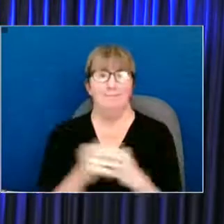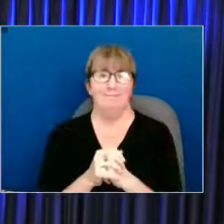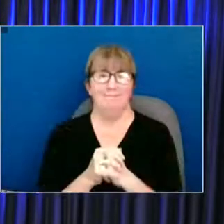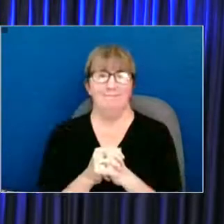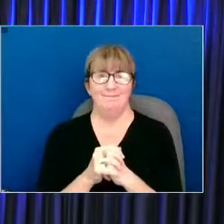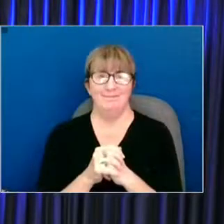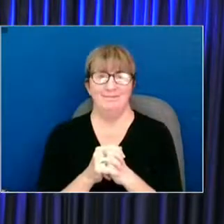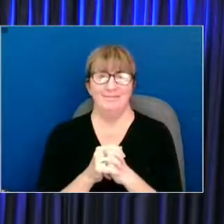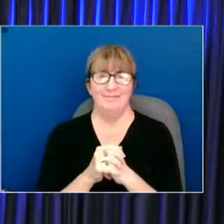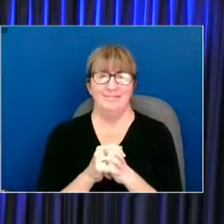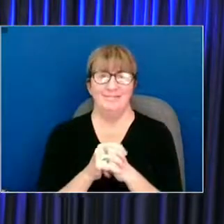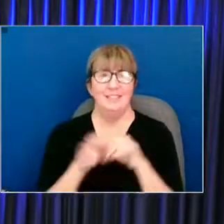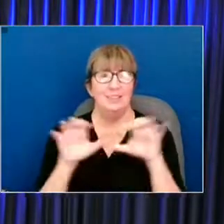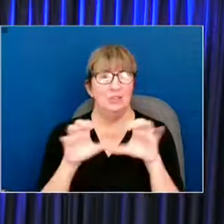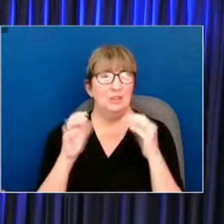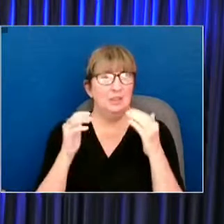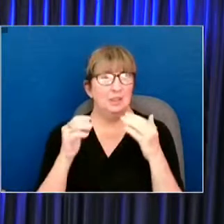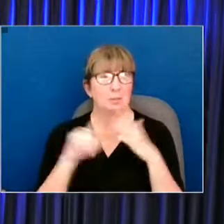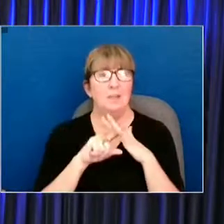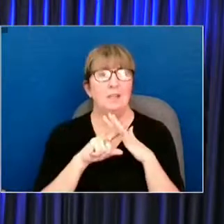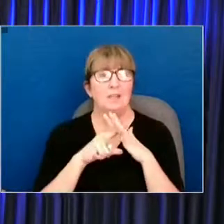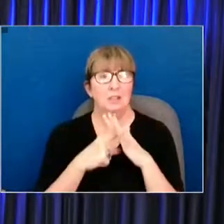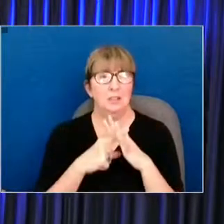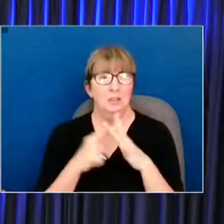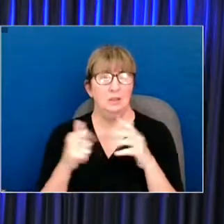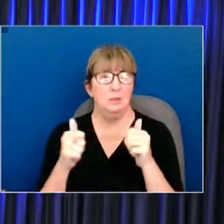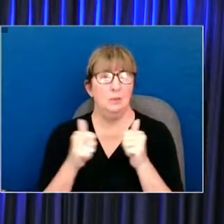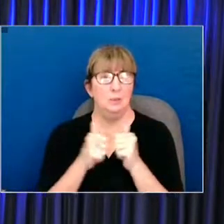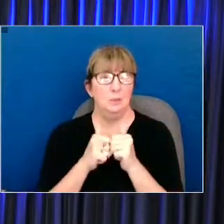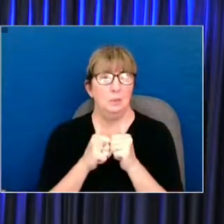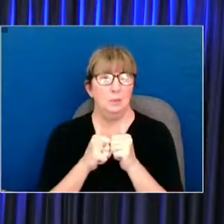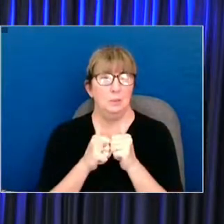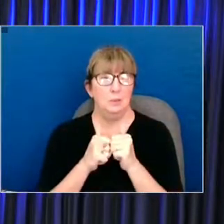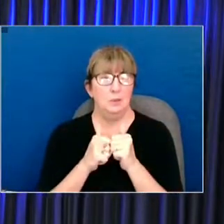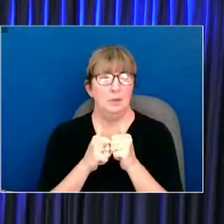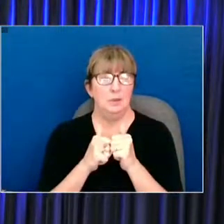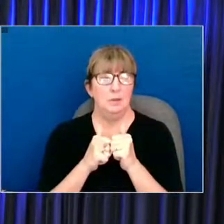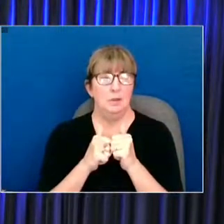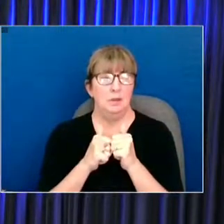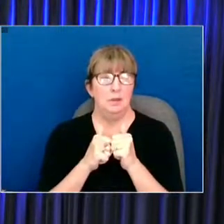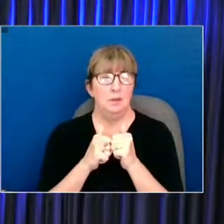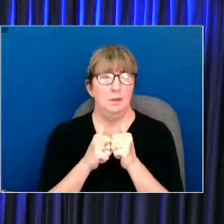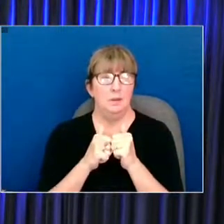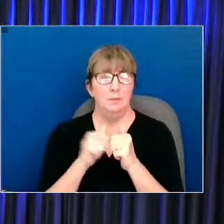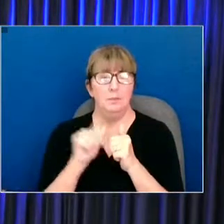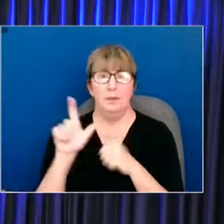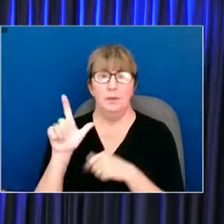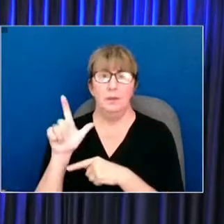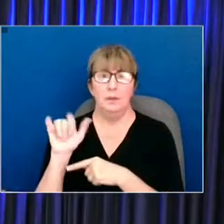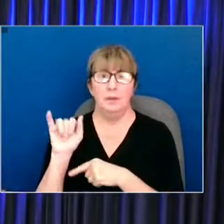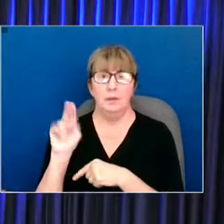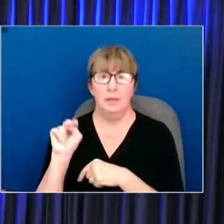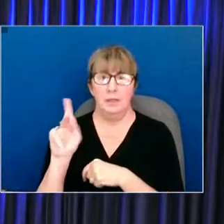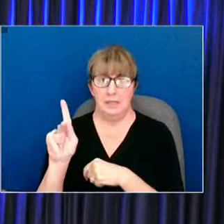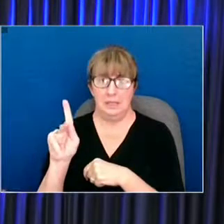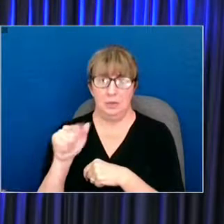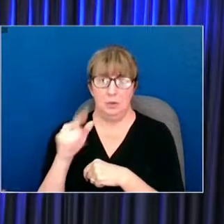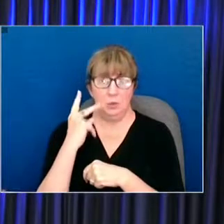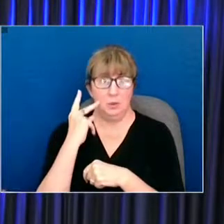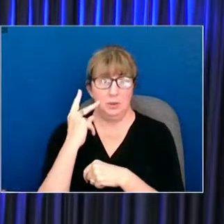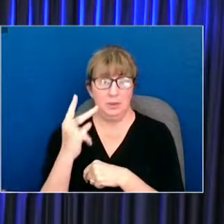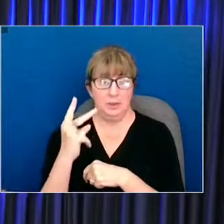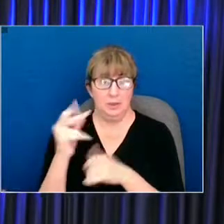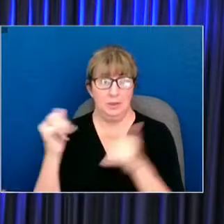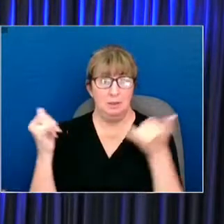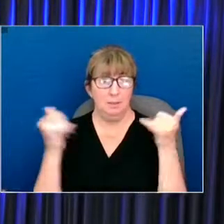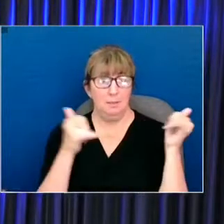that. Let me get started with the Granicus link, and that's the one where you see the player,